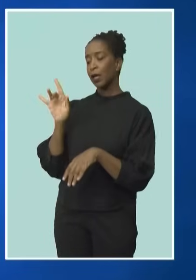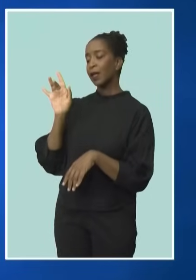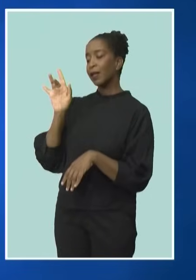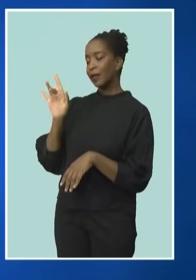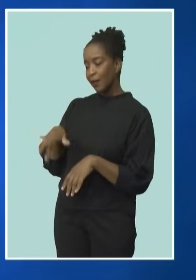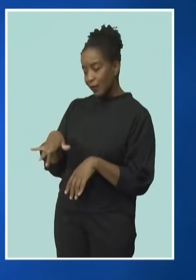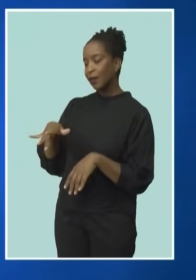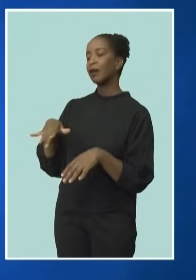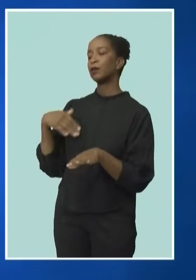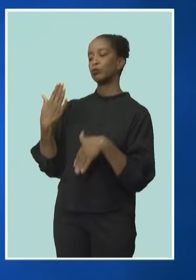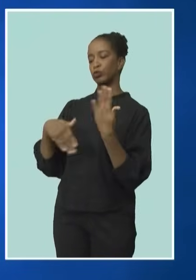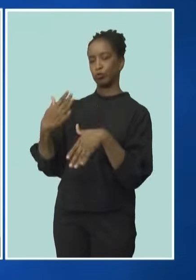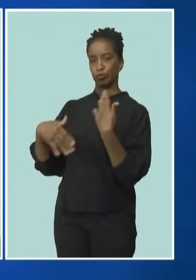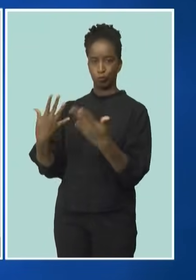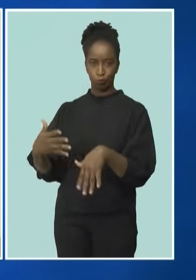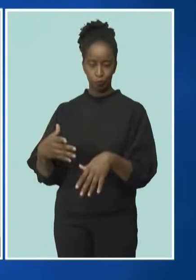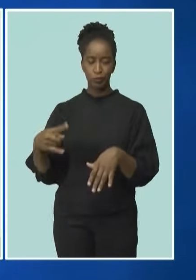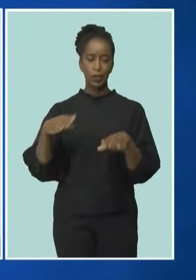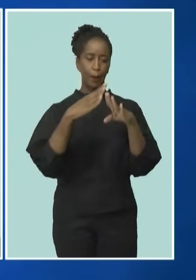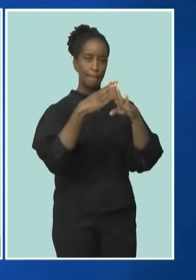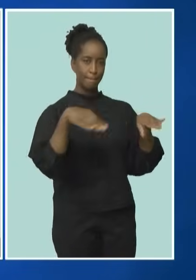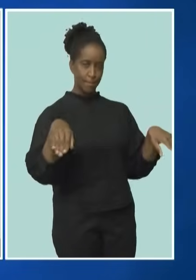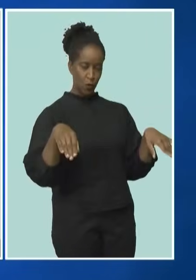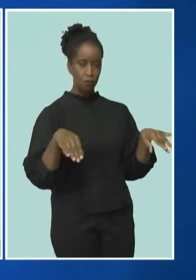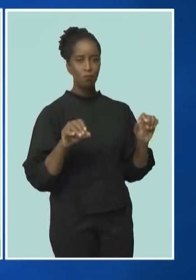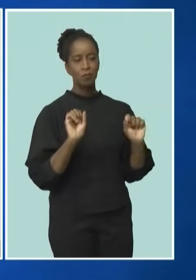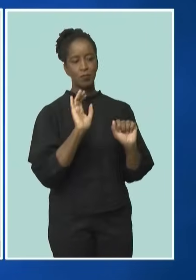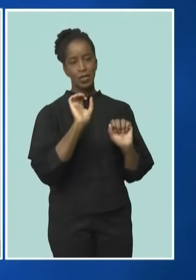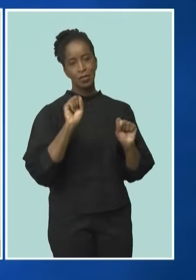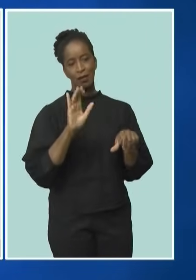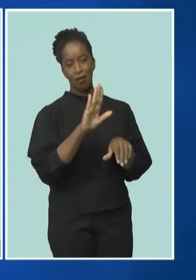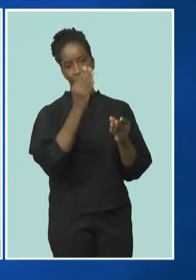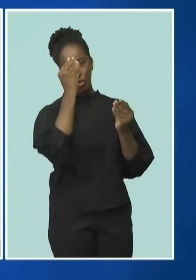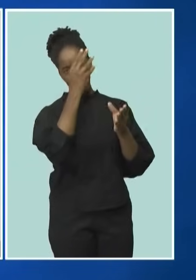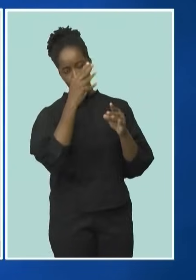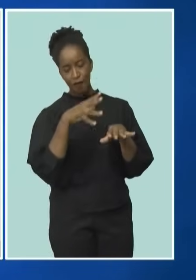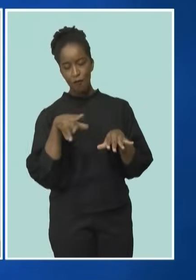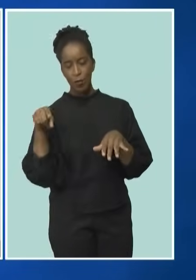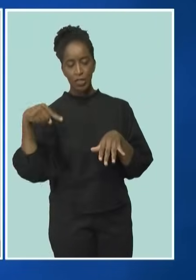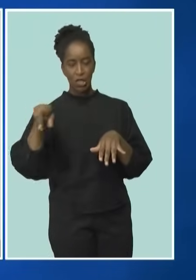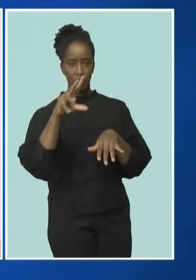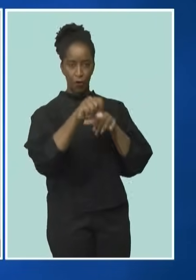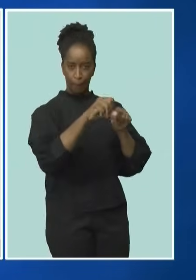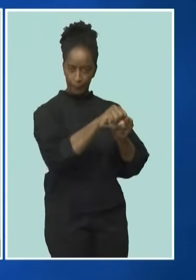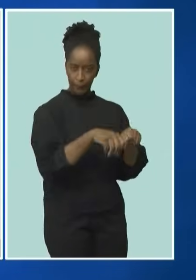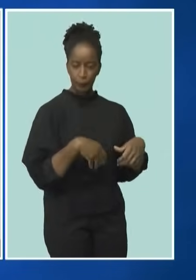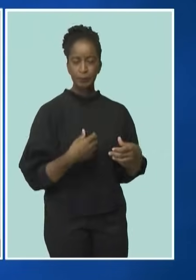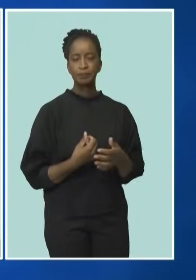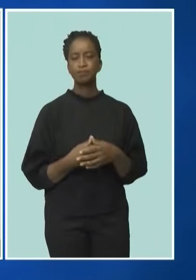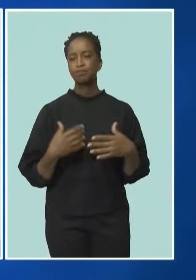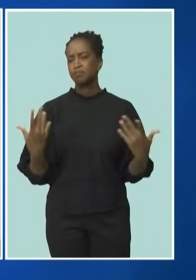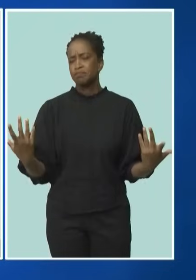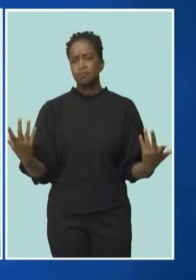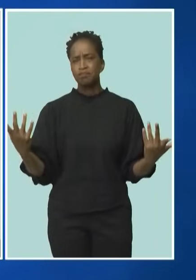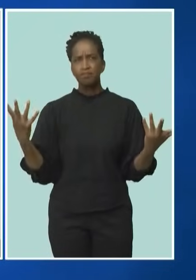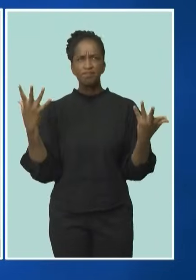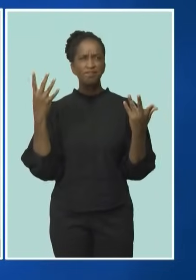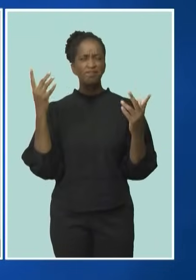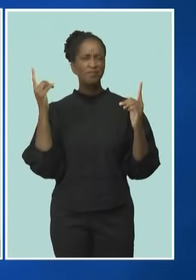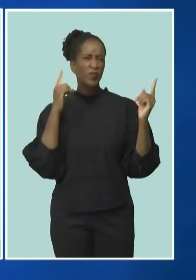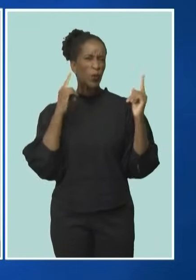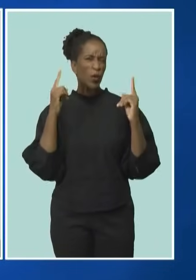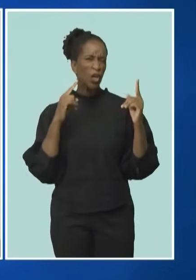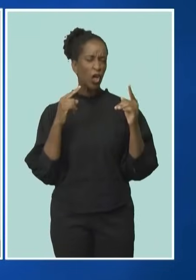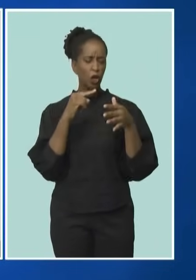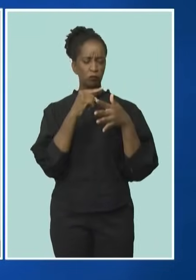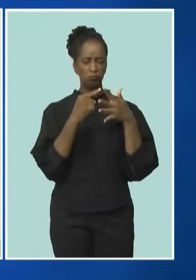there. So when it comes to threats, we hear various terms. So one of them, for instance, is ransomware. So tell us what